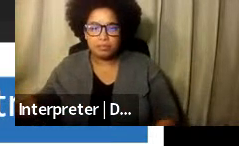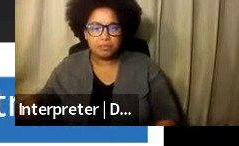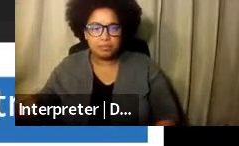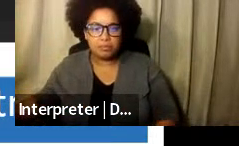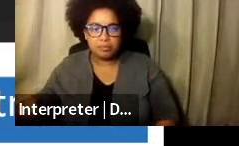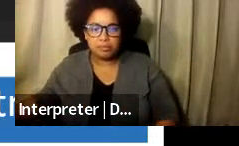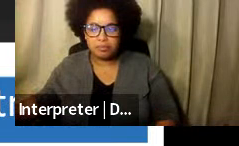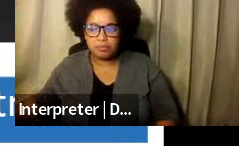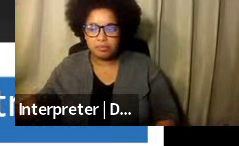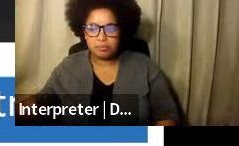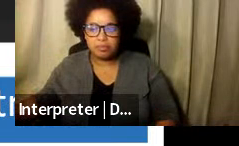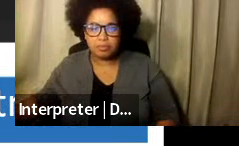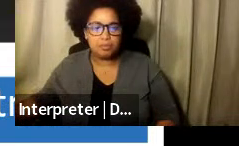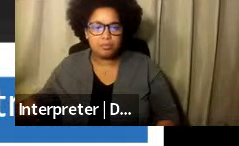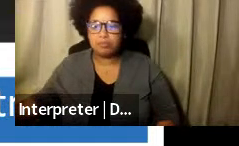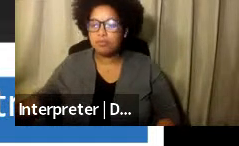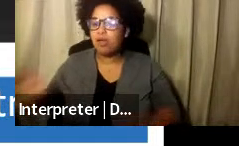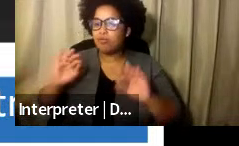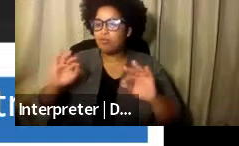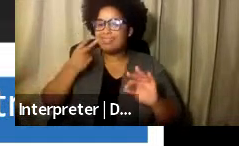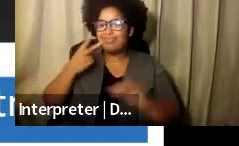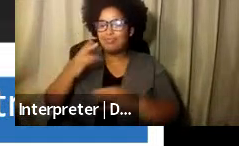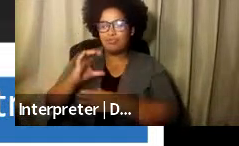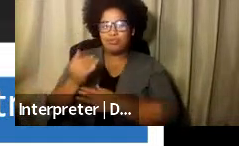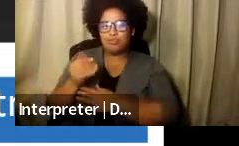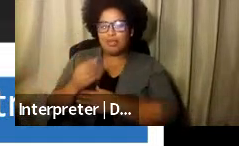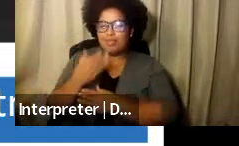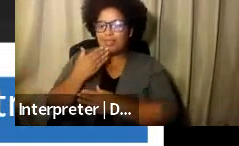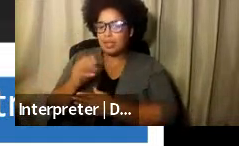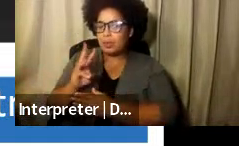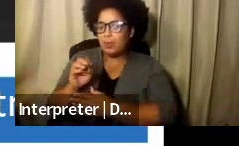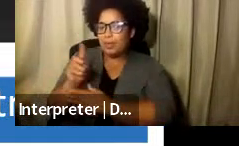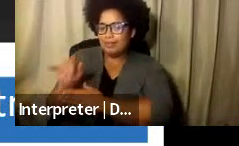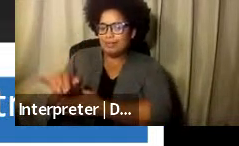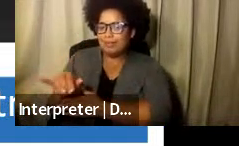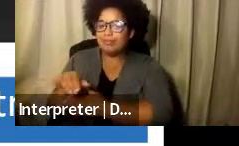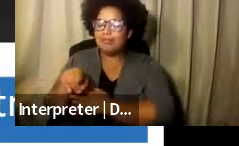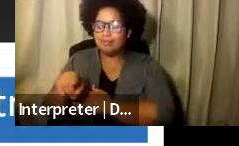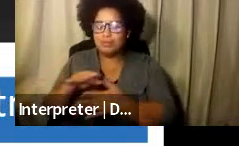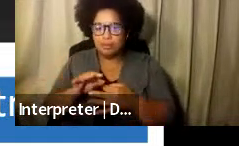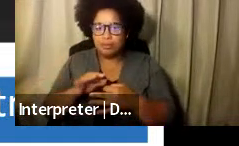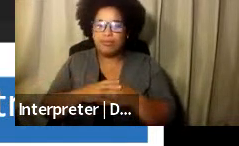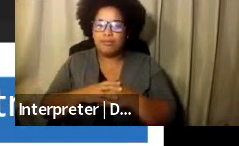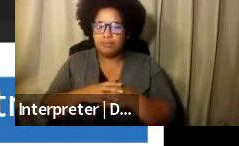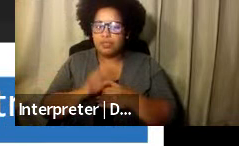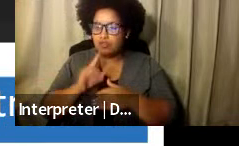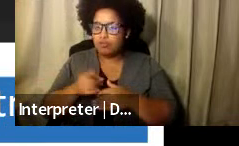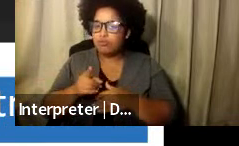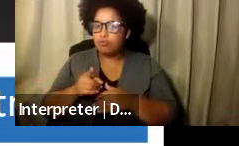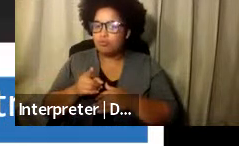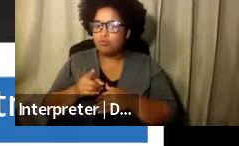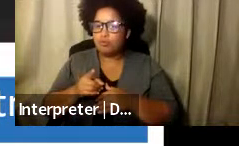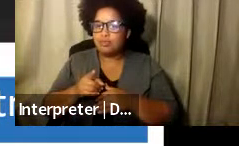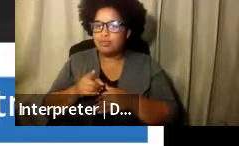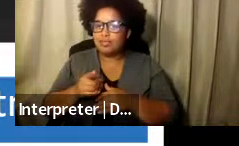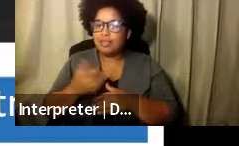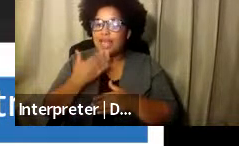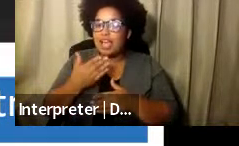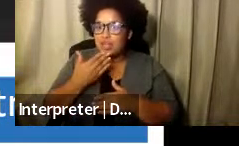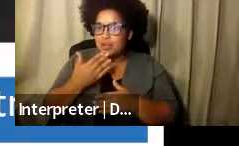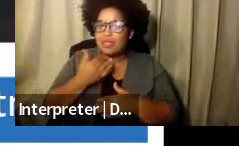And, oh, great. Thank you. Thank you, Wendy. So this does a little affirmation is